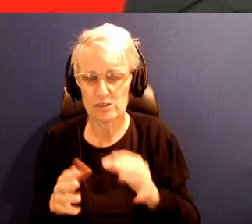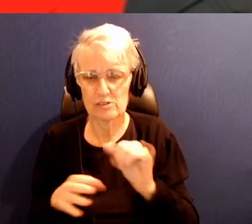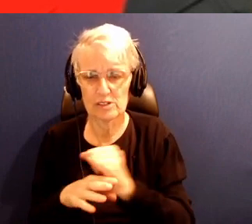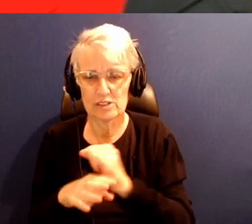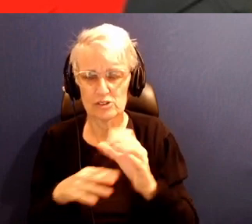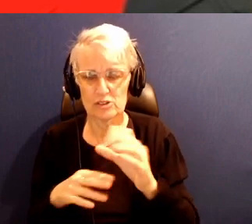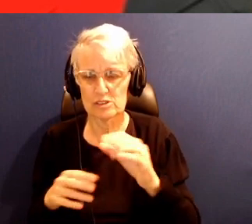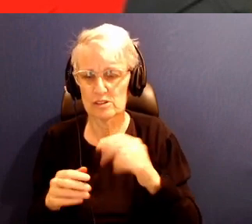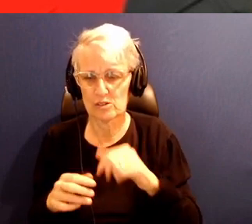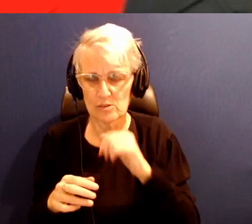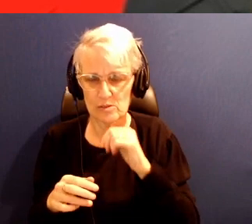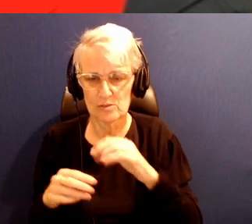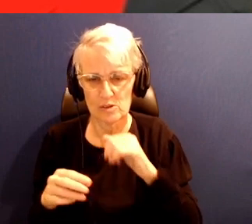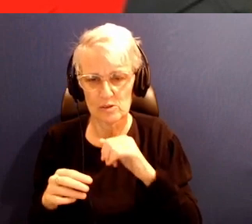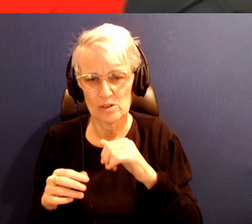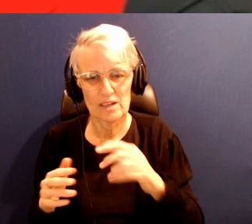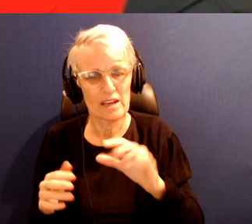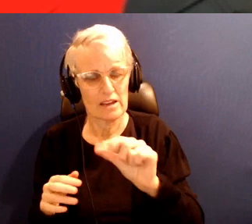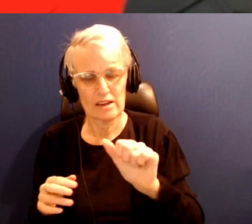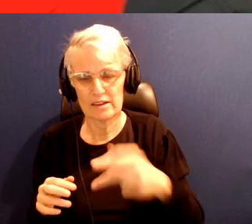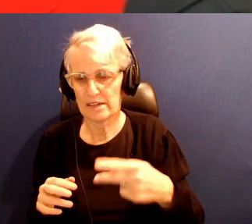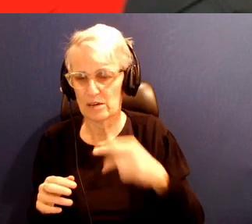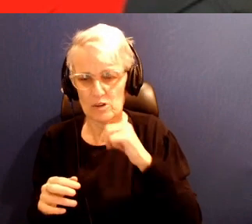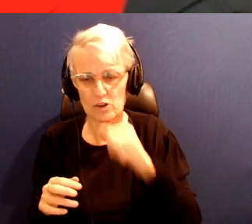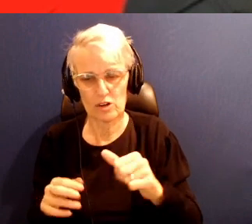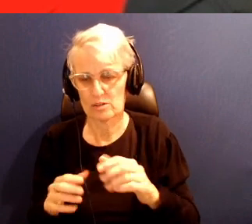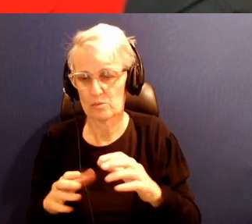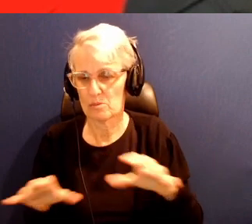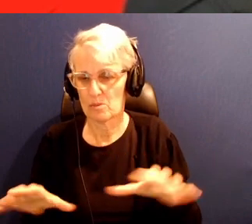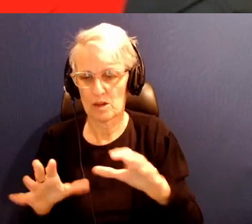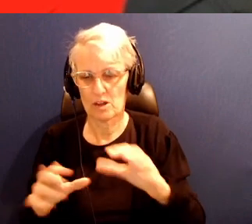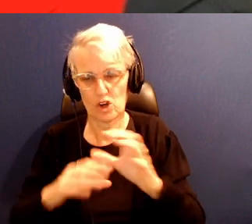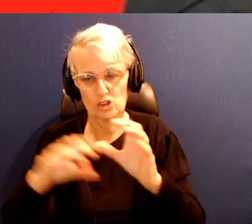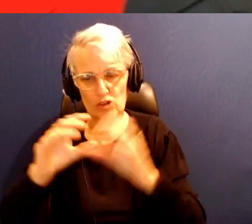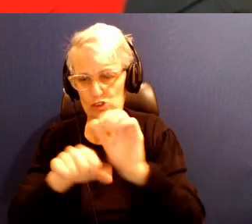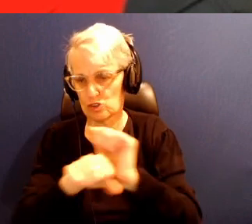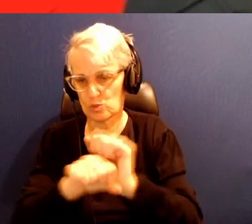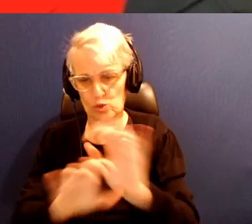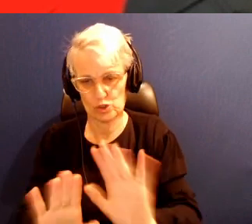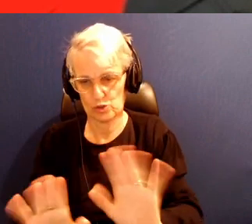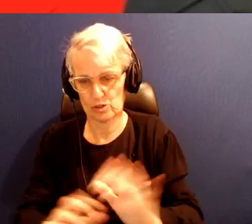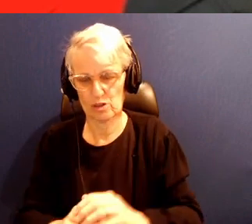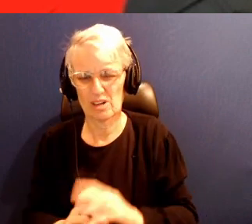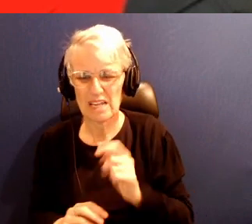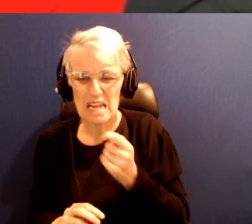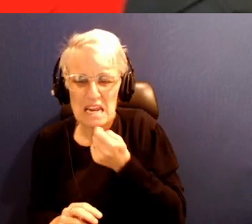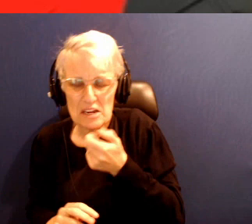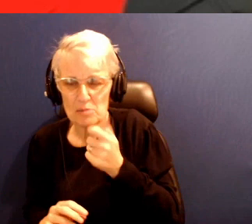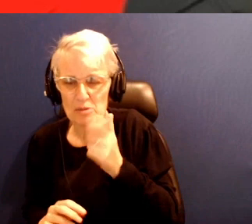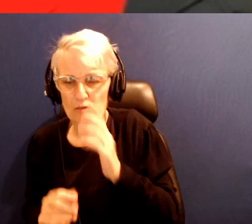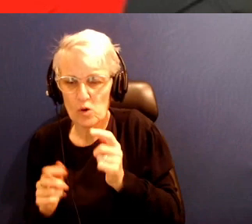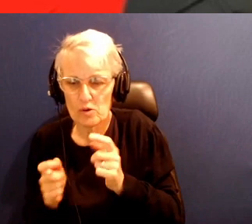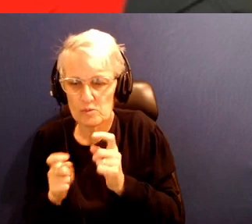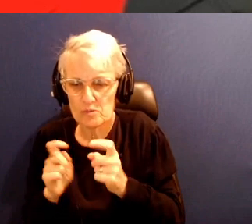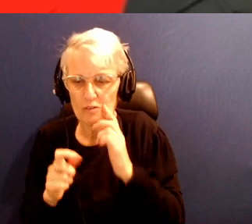more. GAC will not allow construction work under this program, except for minor physical